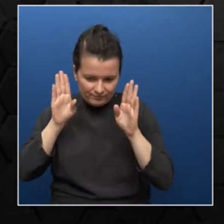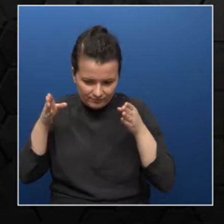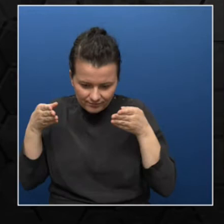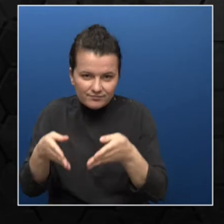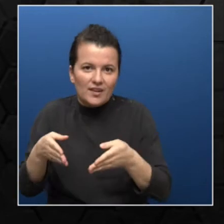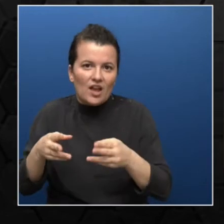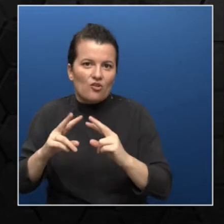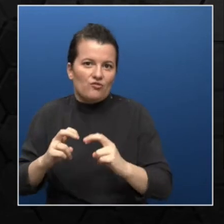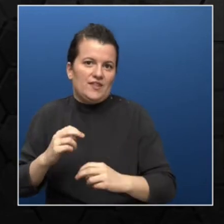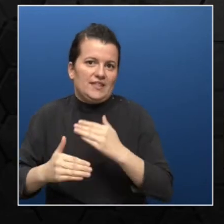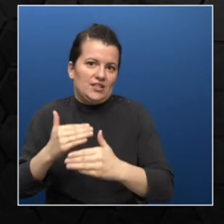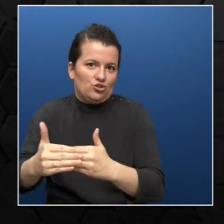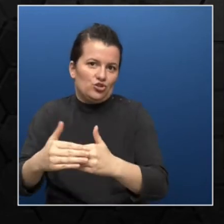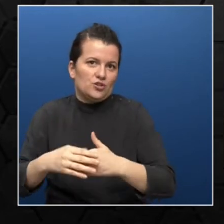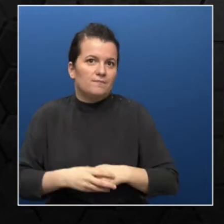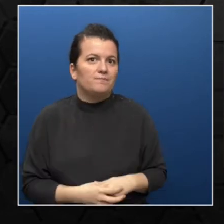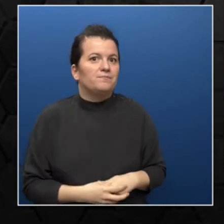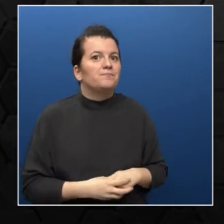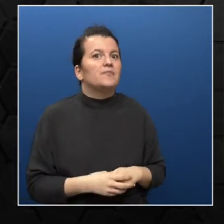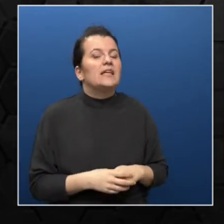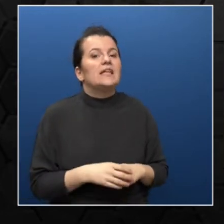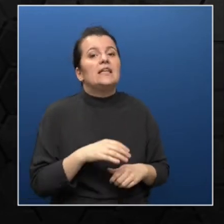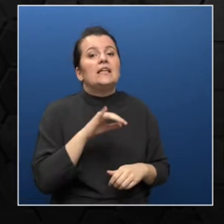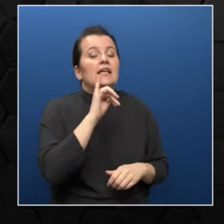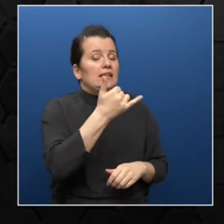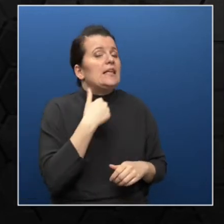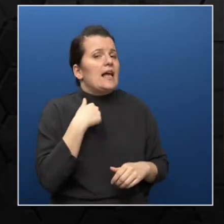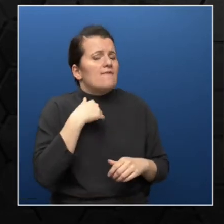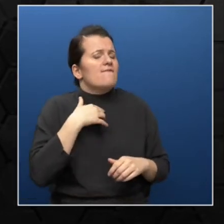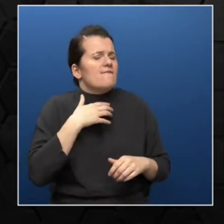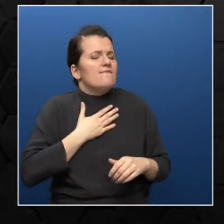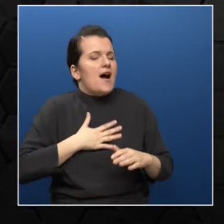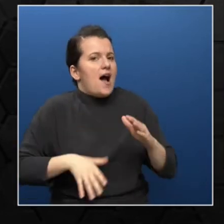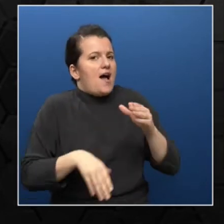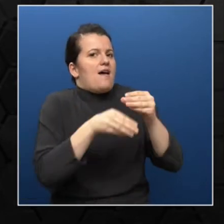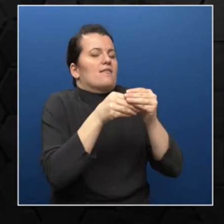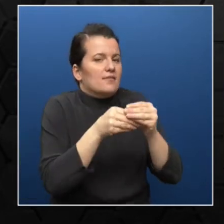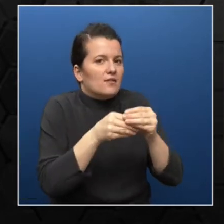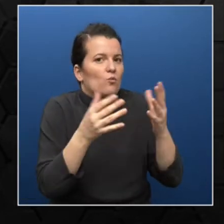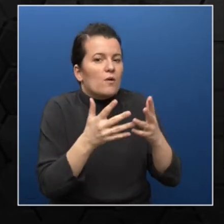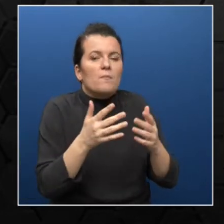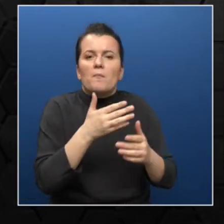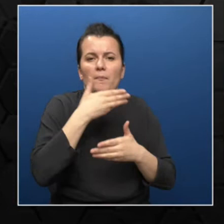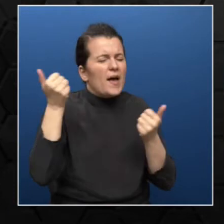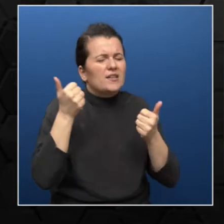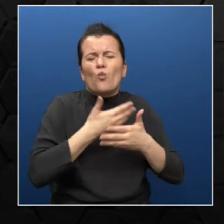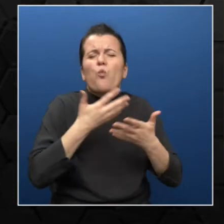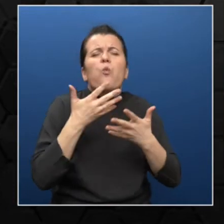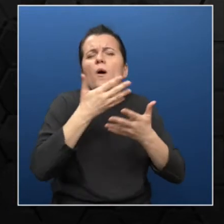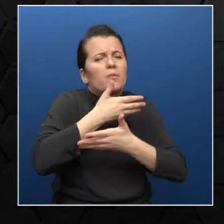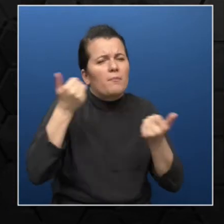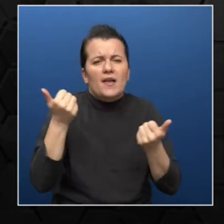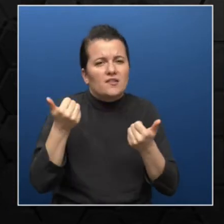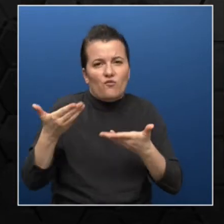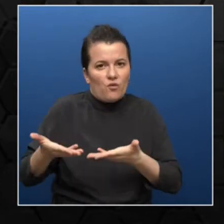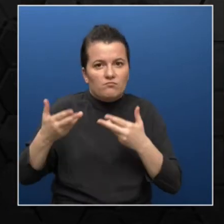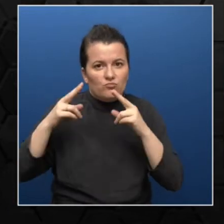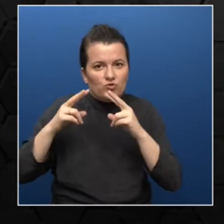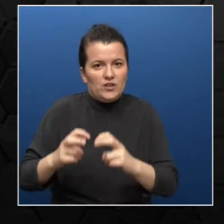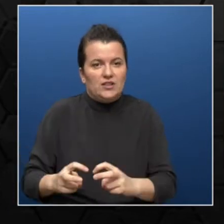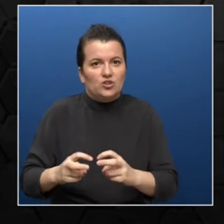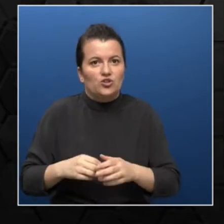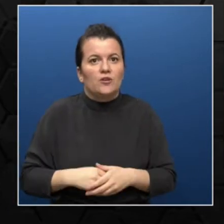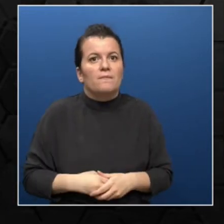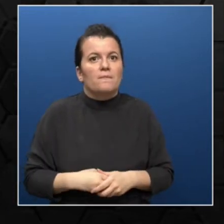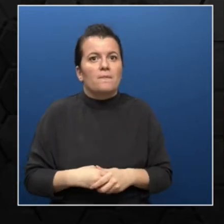I would like to add something here that usually the best recommendation that anyone gets when someone wants to start with research